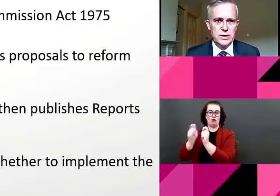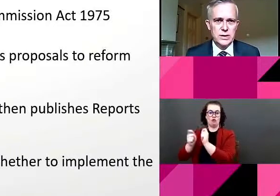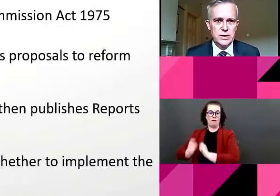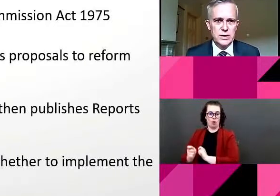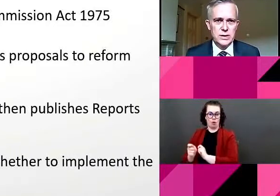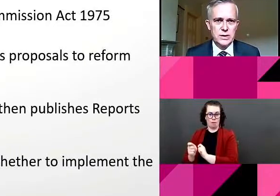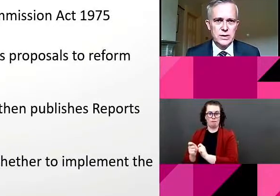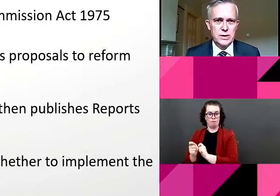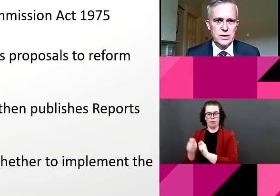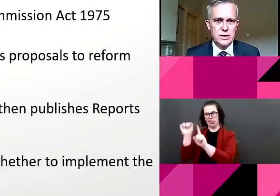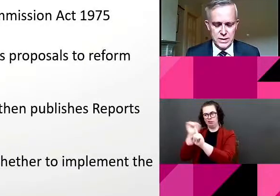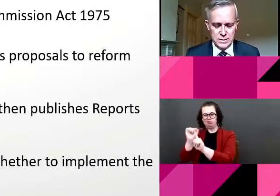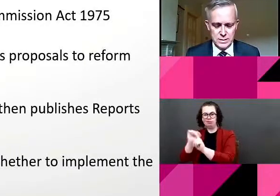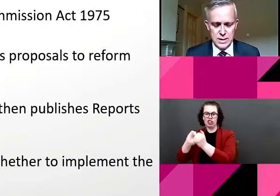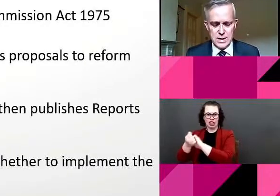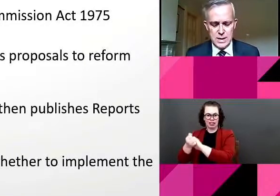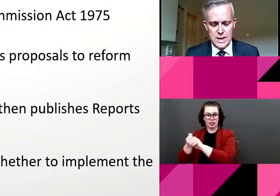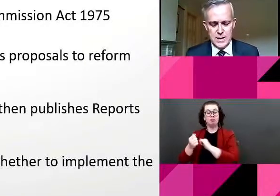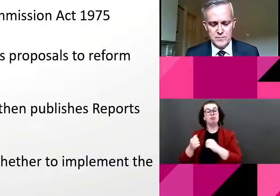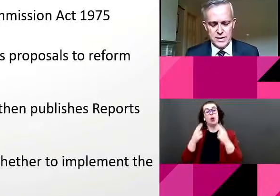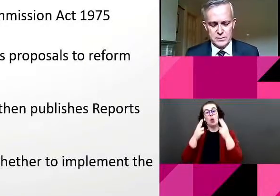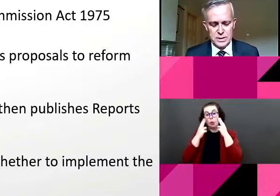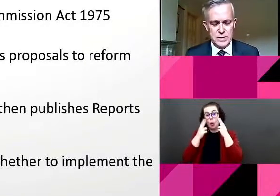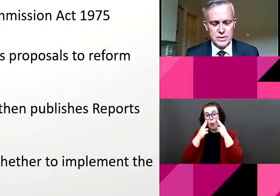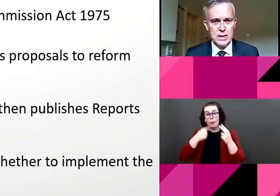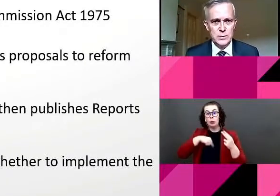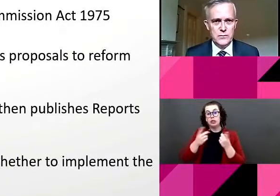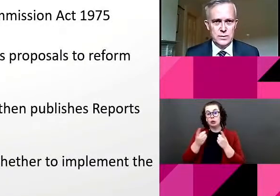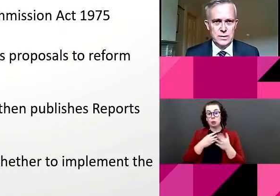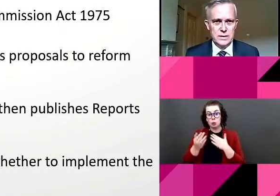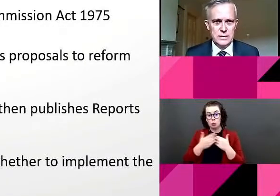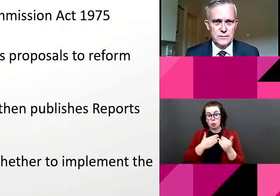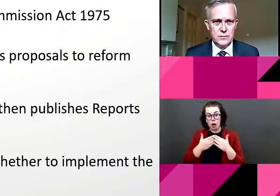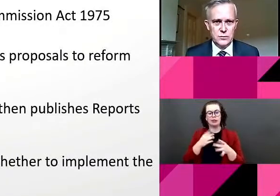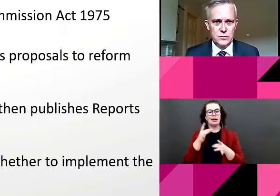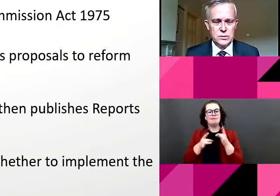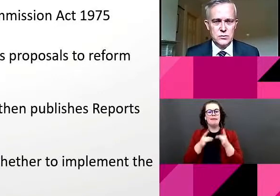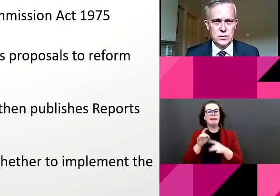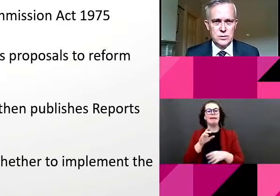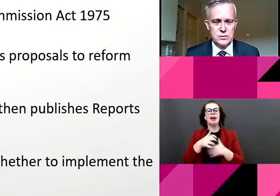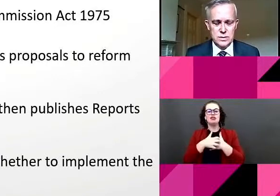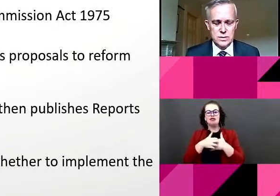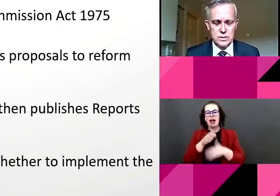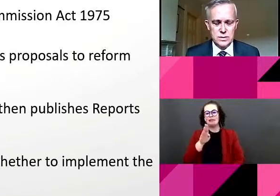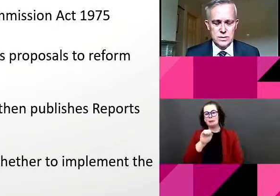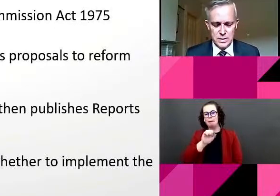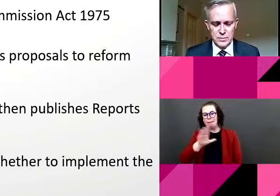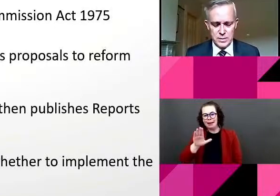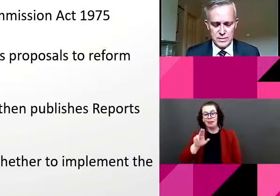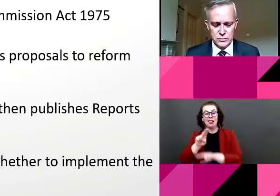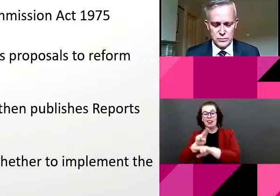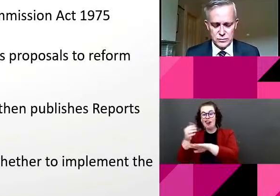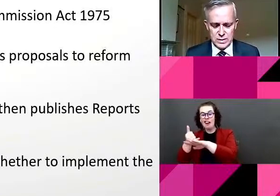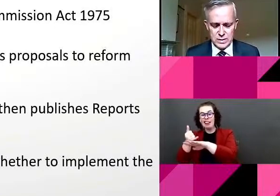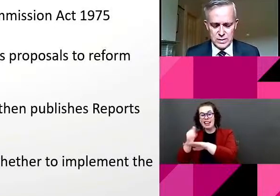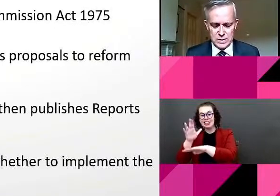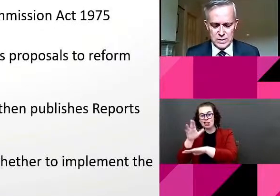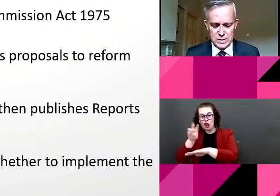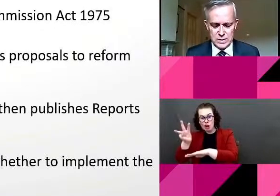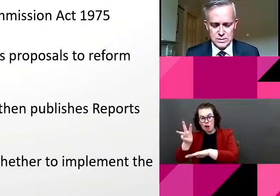is include a draft bill that might be helpful for those who are trying to implement